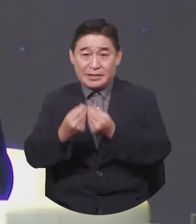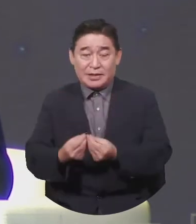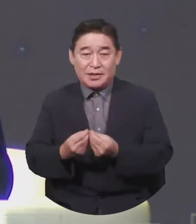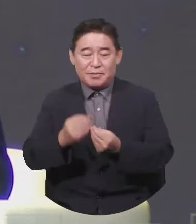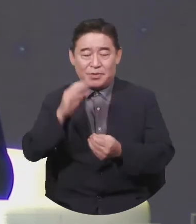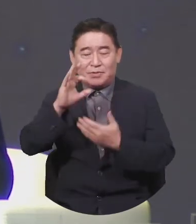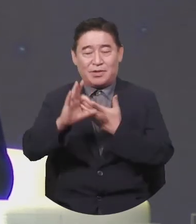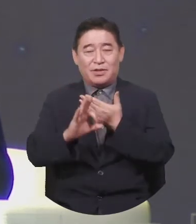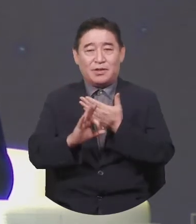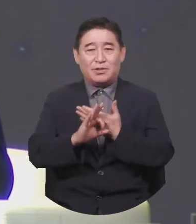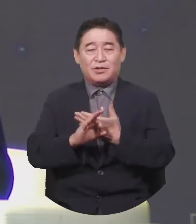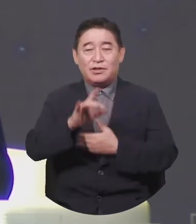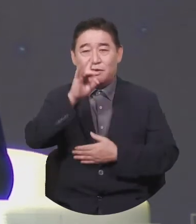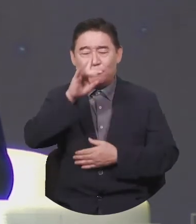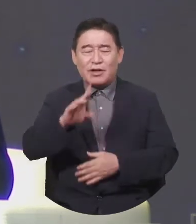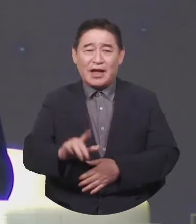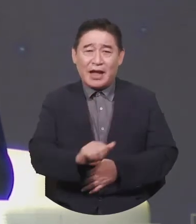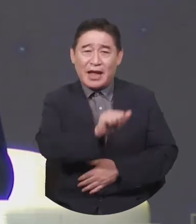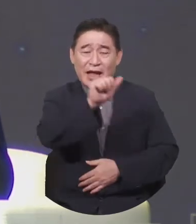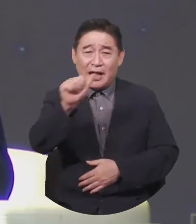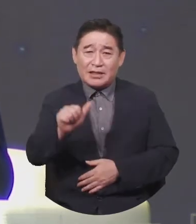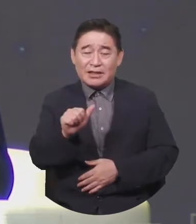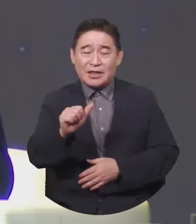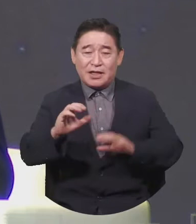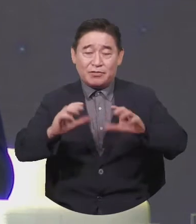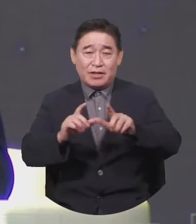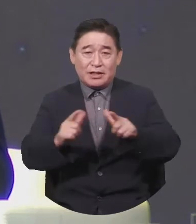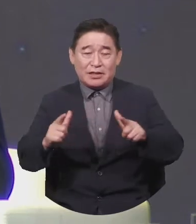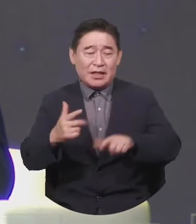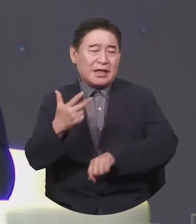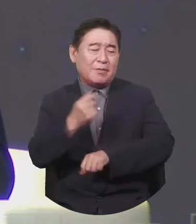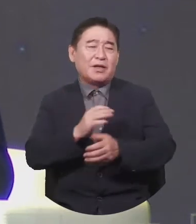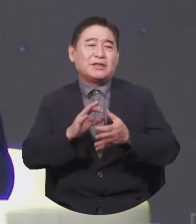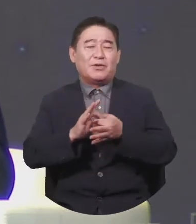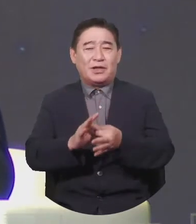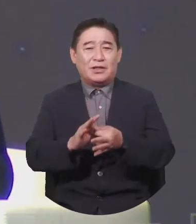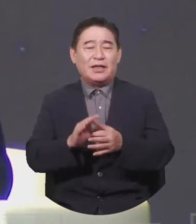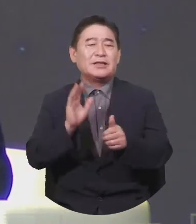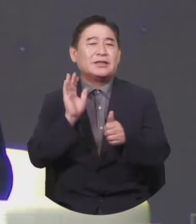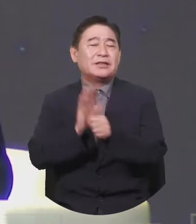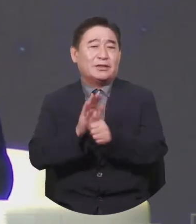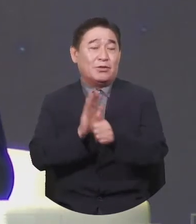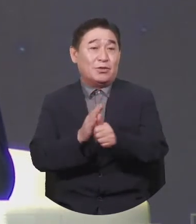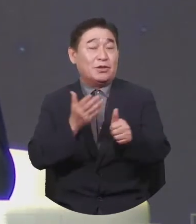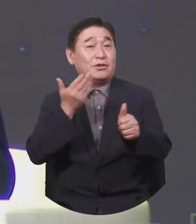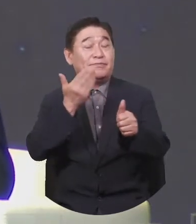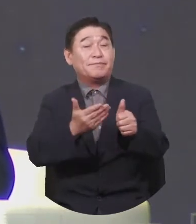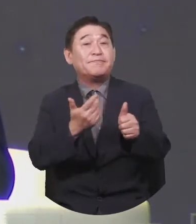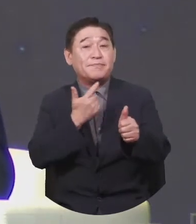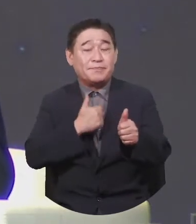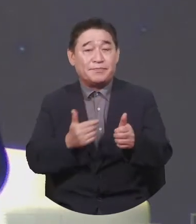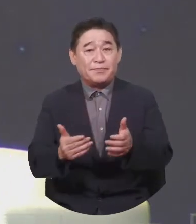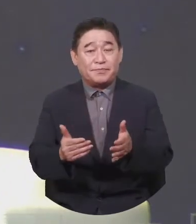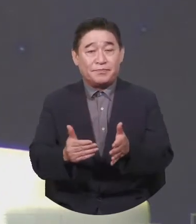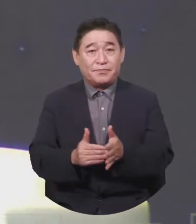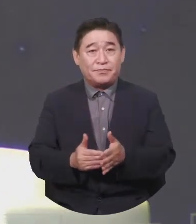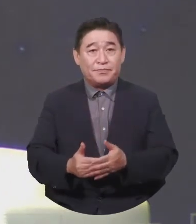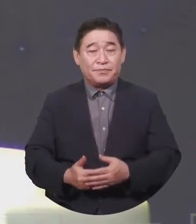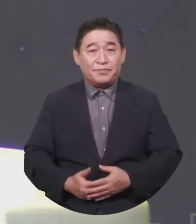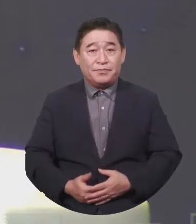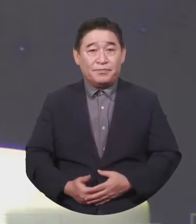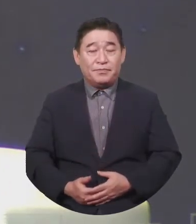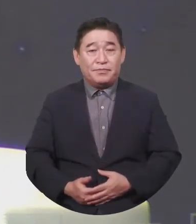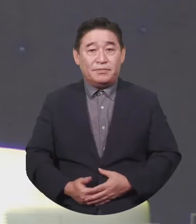Central Asia. Though again, I think that it's the whole story. It's better not to give vaccine,